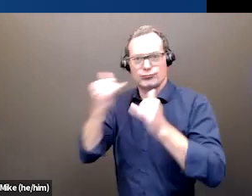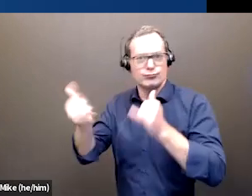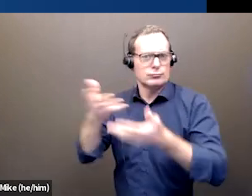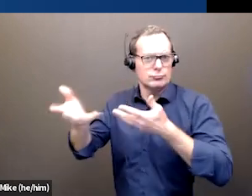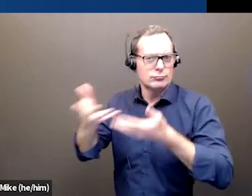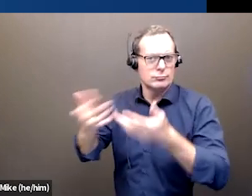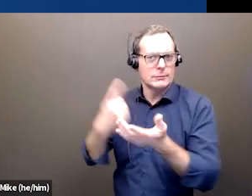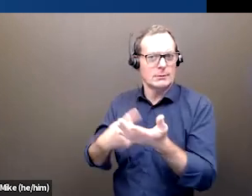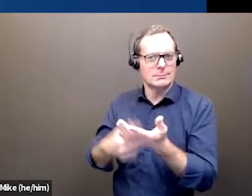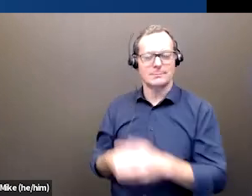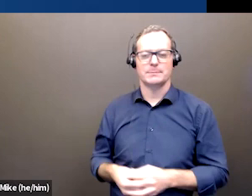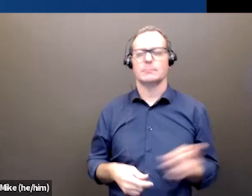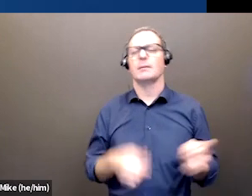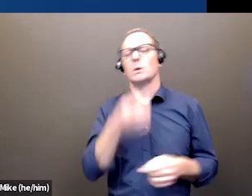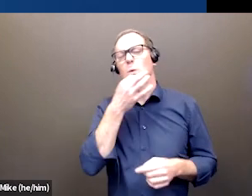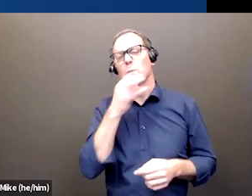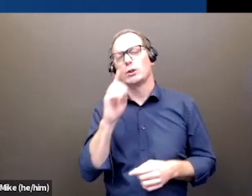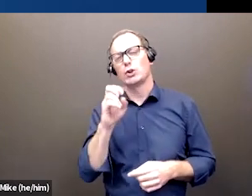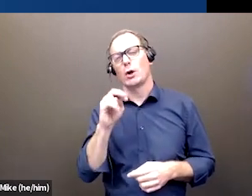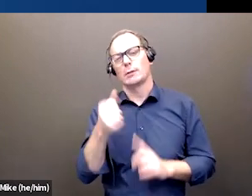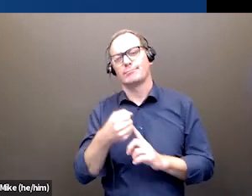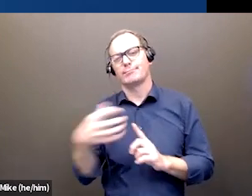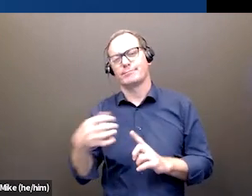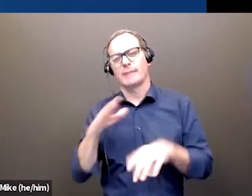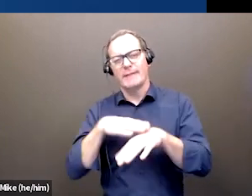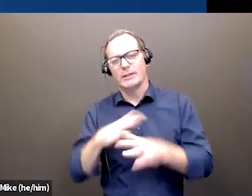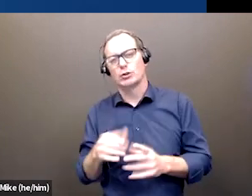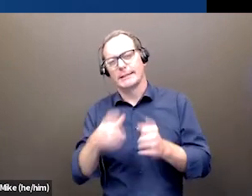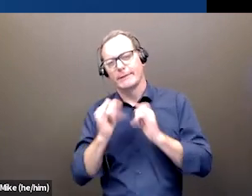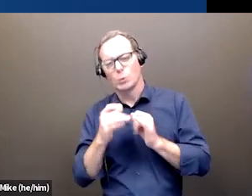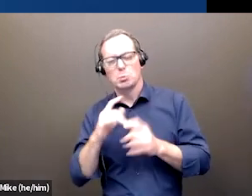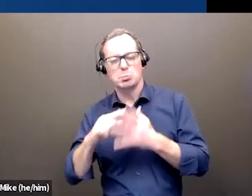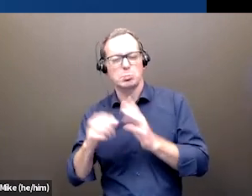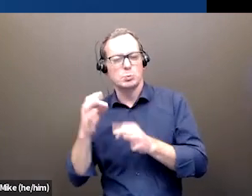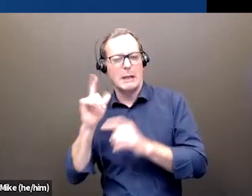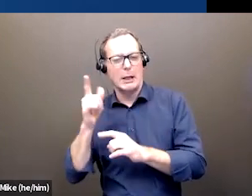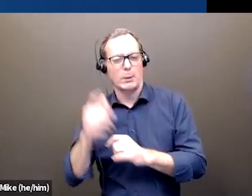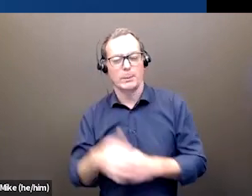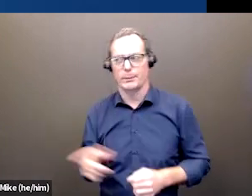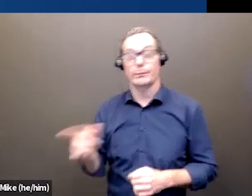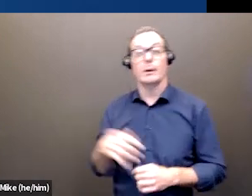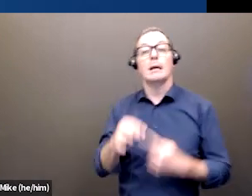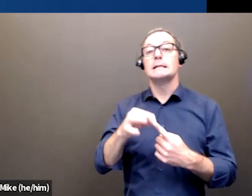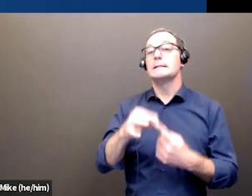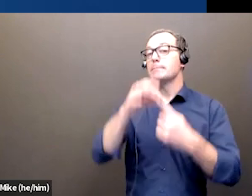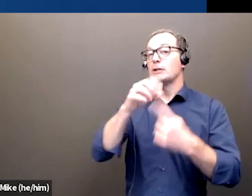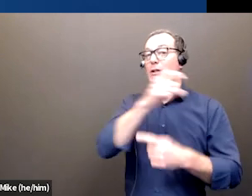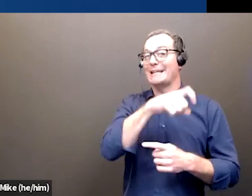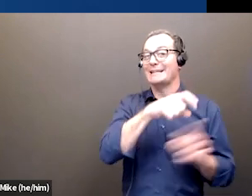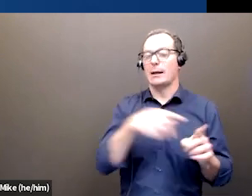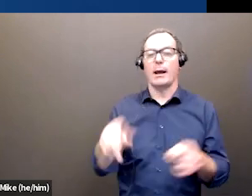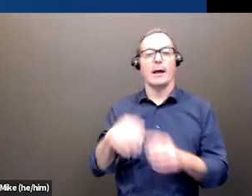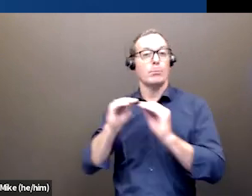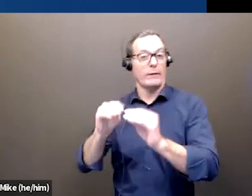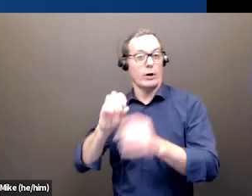about the advisors and the interviews in a few minutes. The special needs and moving on projects follow the same basic